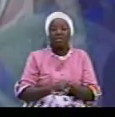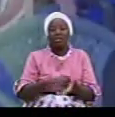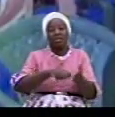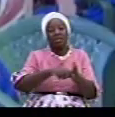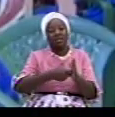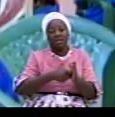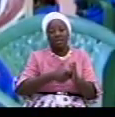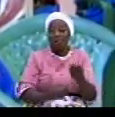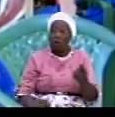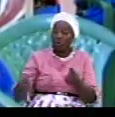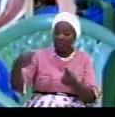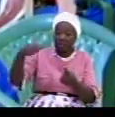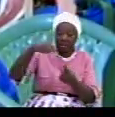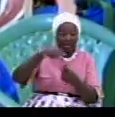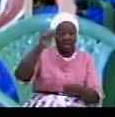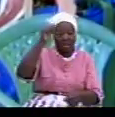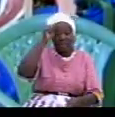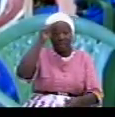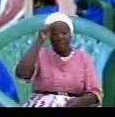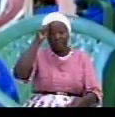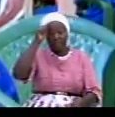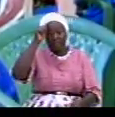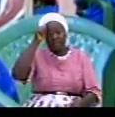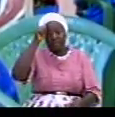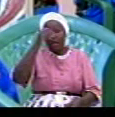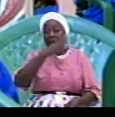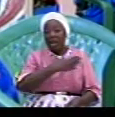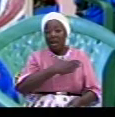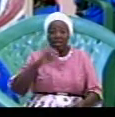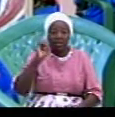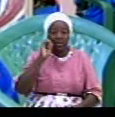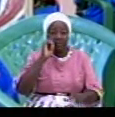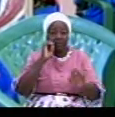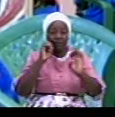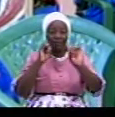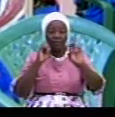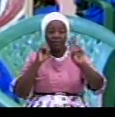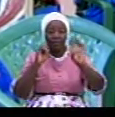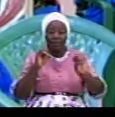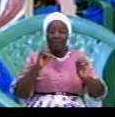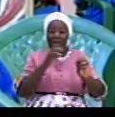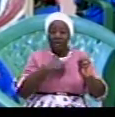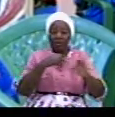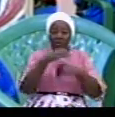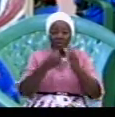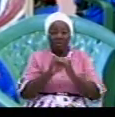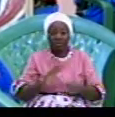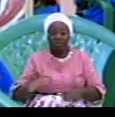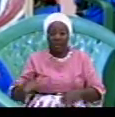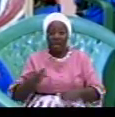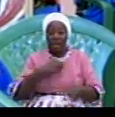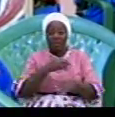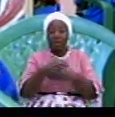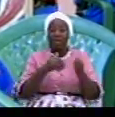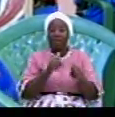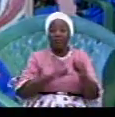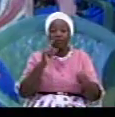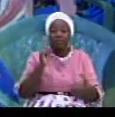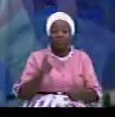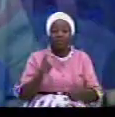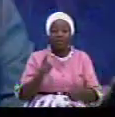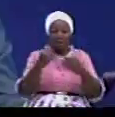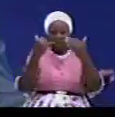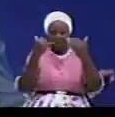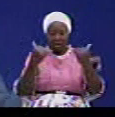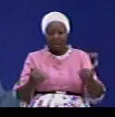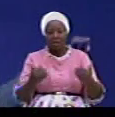until Adam and Eve and their offspring and everyone now